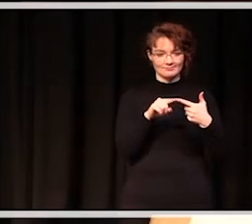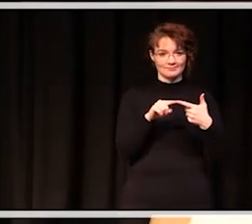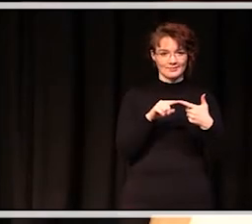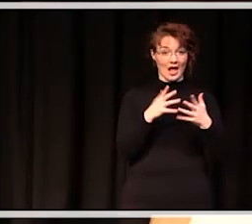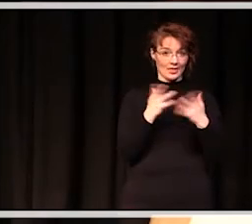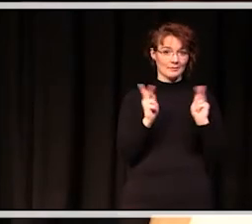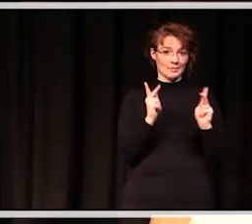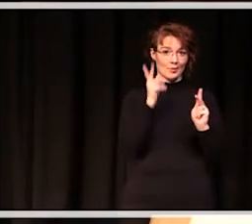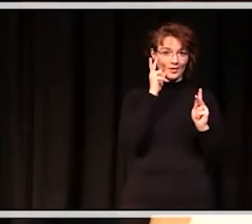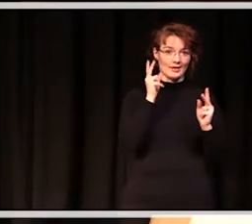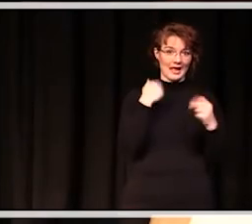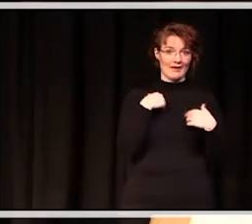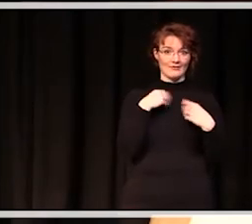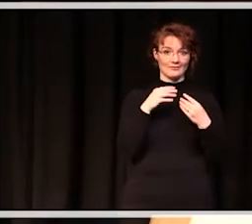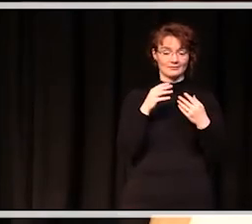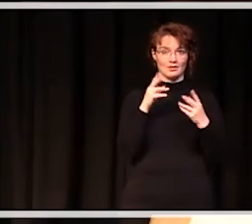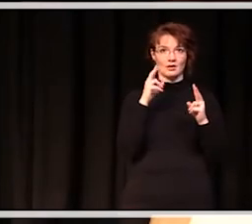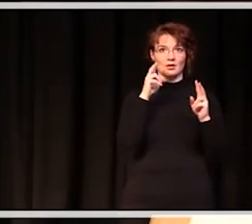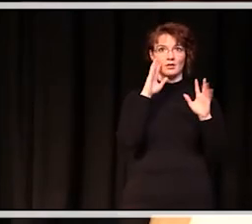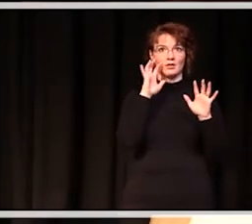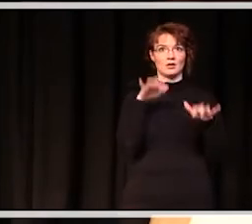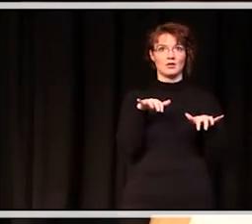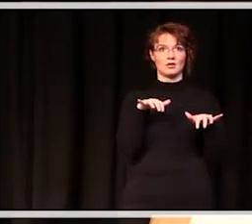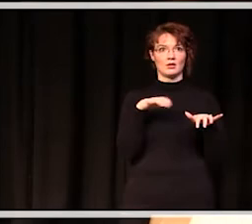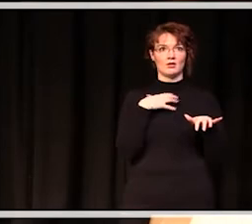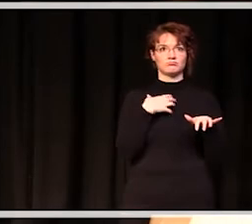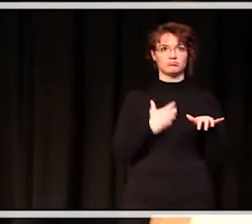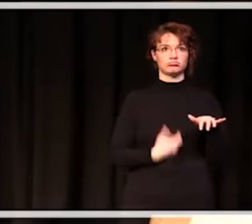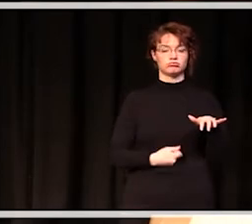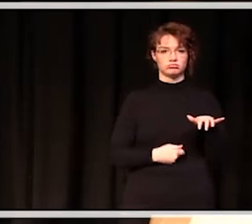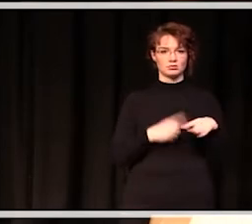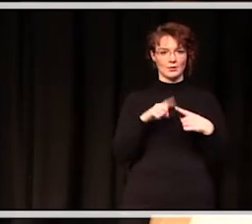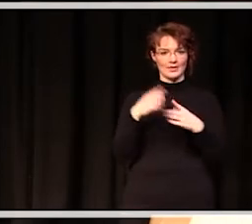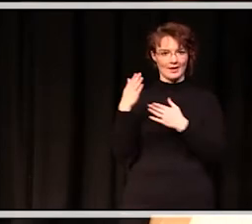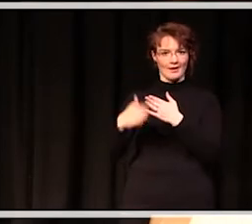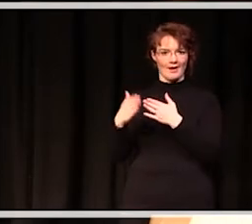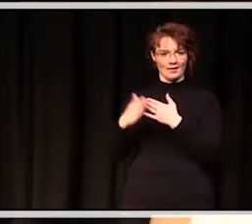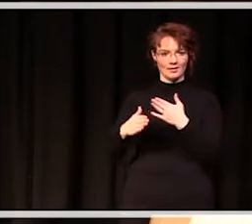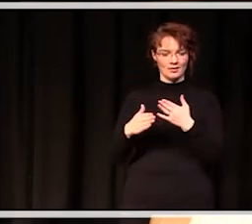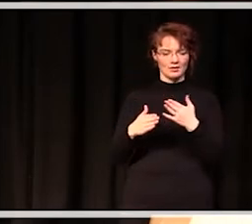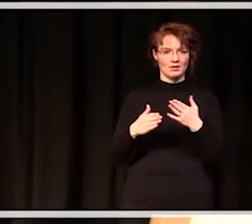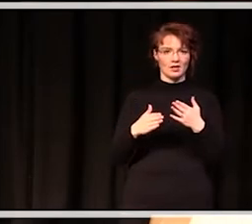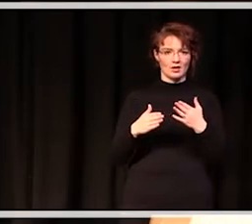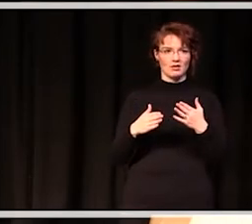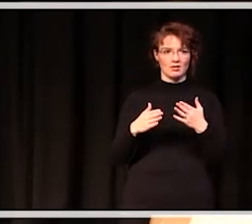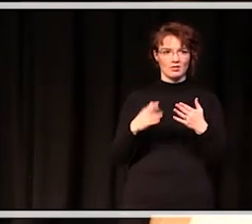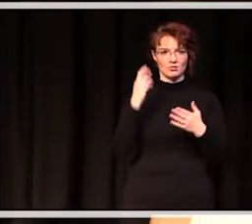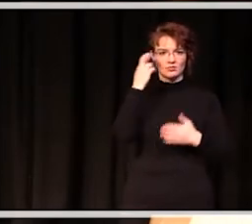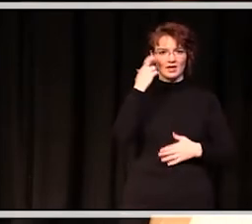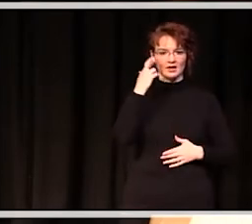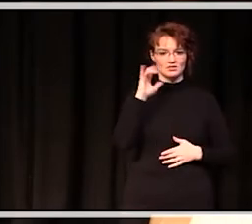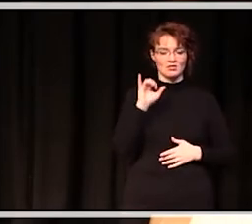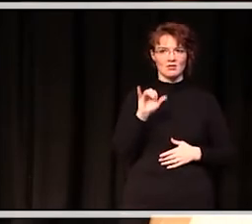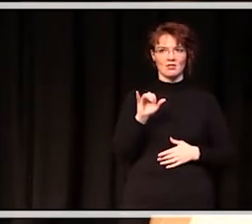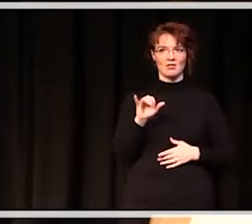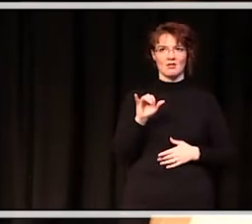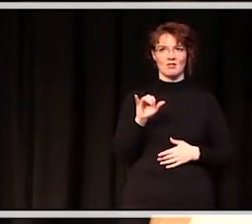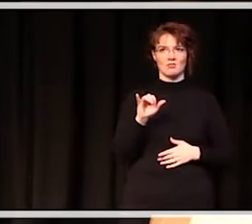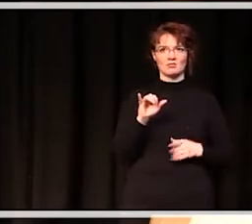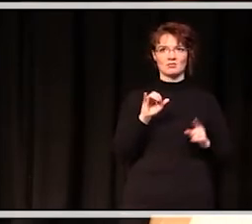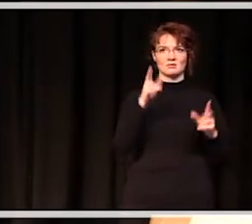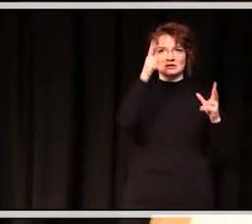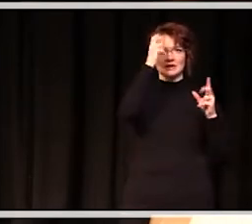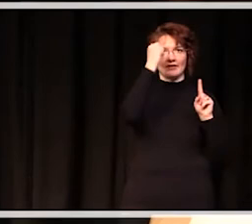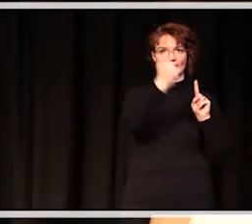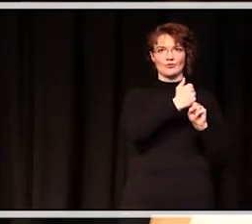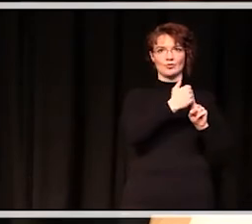going to have a look of loss in their eyes one day. Their heart's going to fall into their ankles. They're going to have this pit in their stomach. This hope they've had is going to